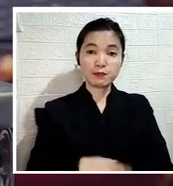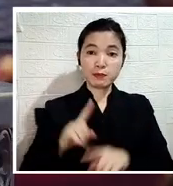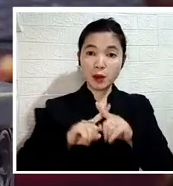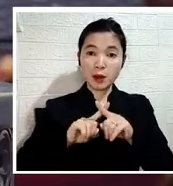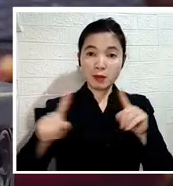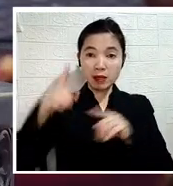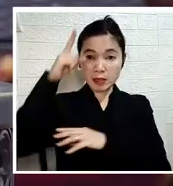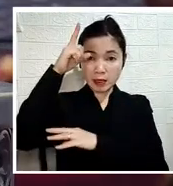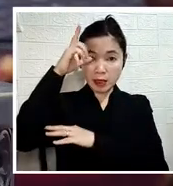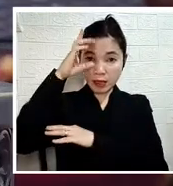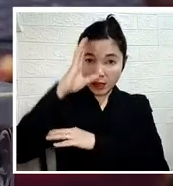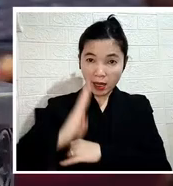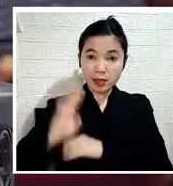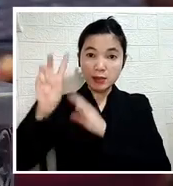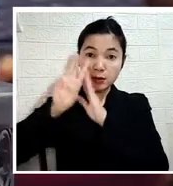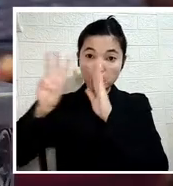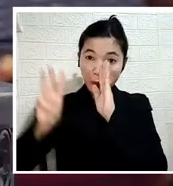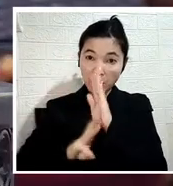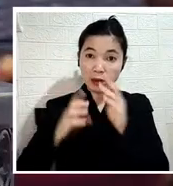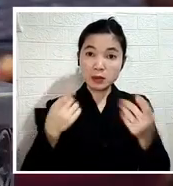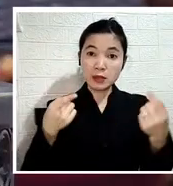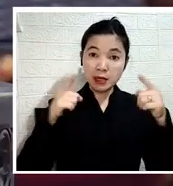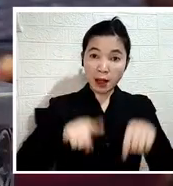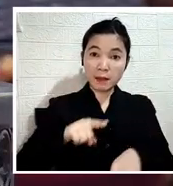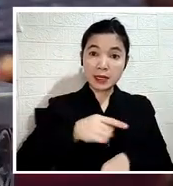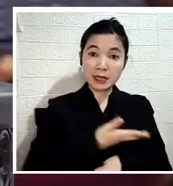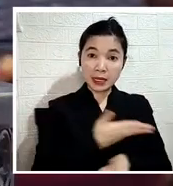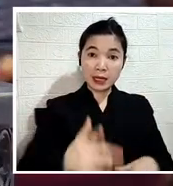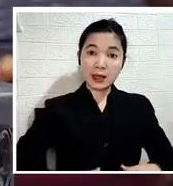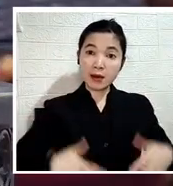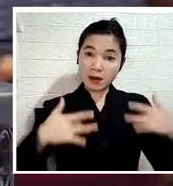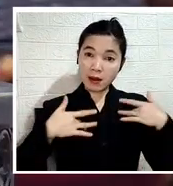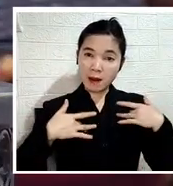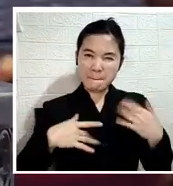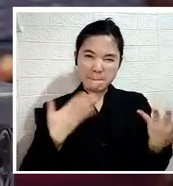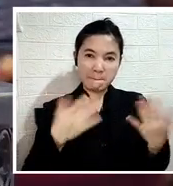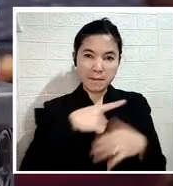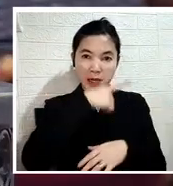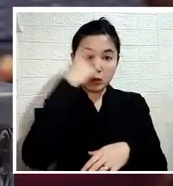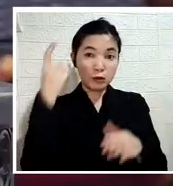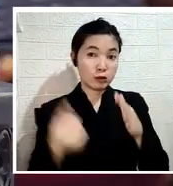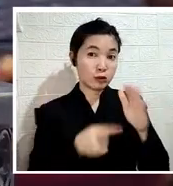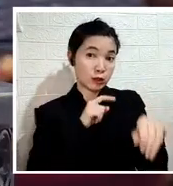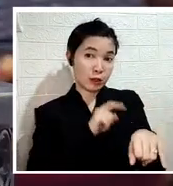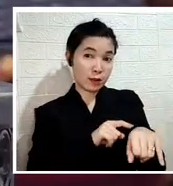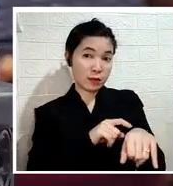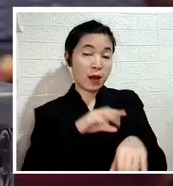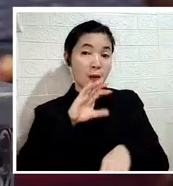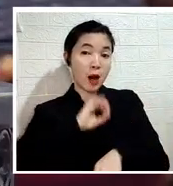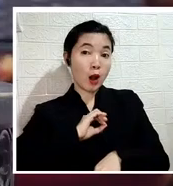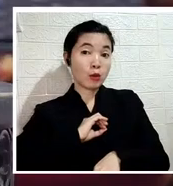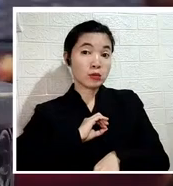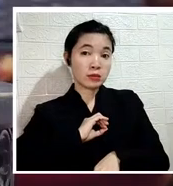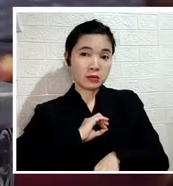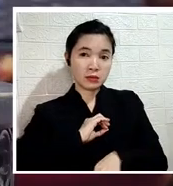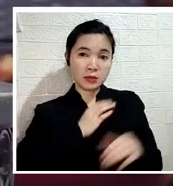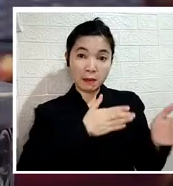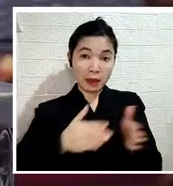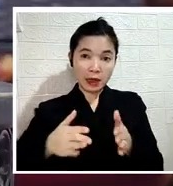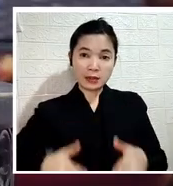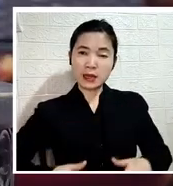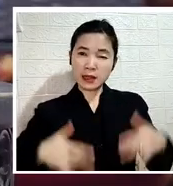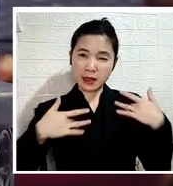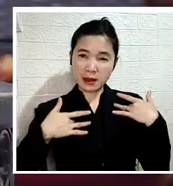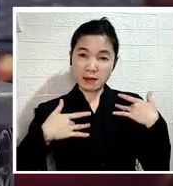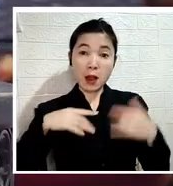og dili atong kaubuton. Because sometimes, no, I know that we have our own plans in life. We have our own